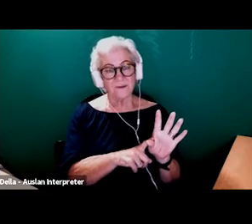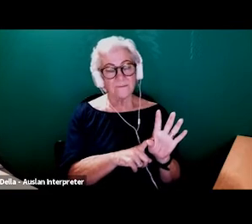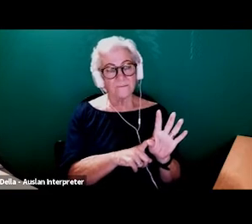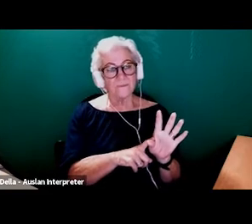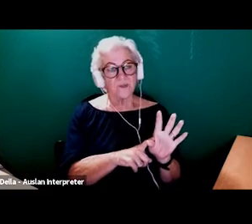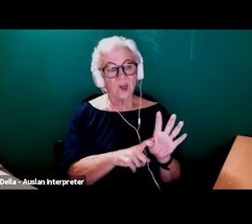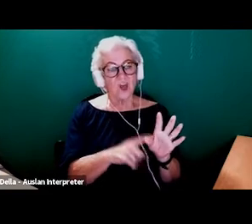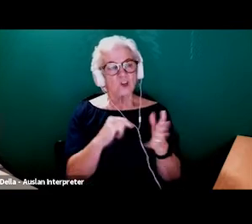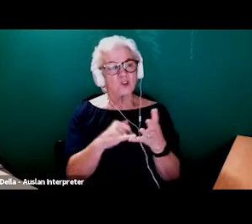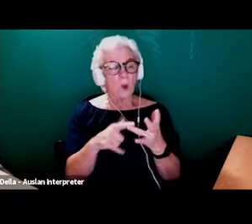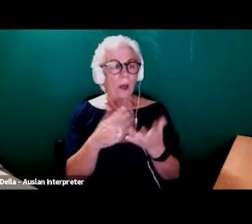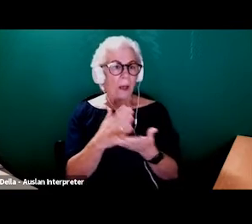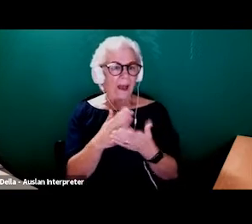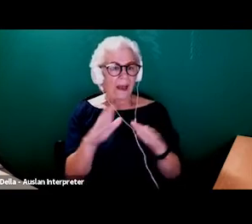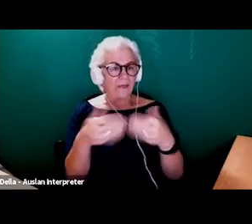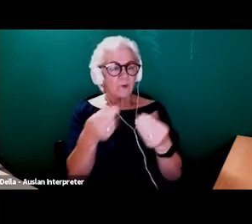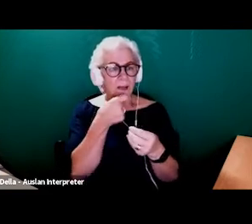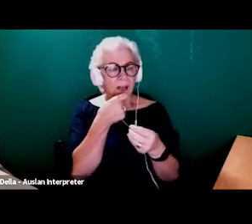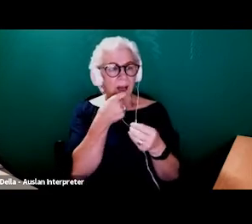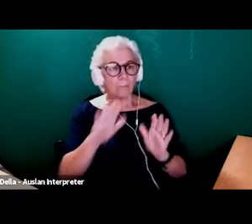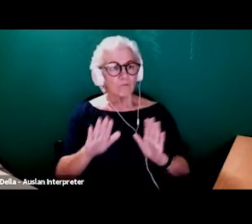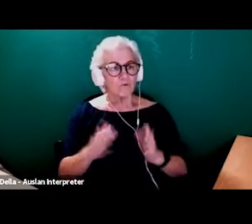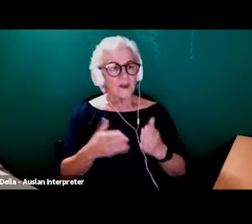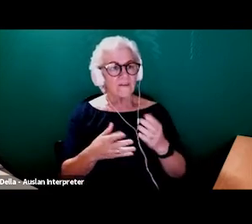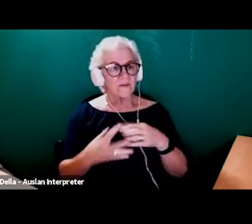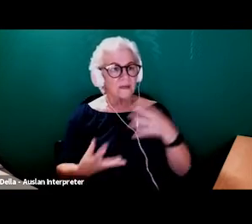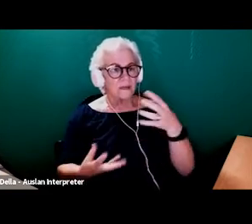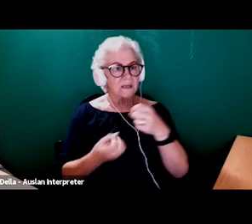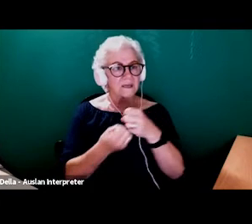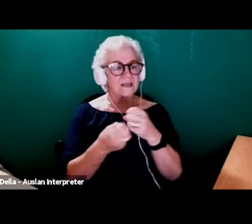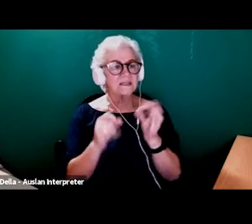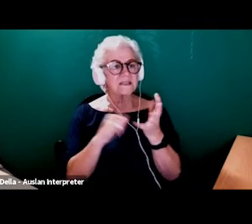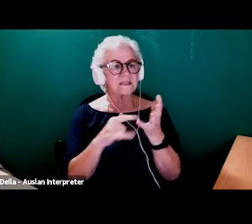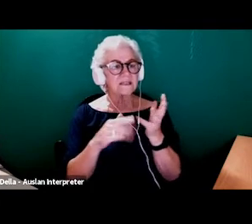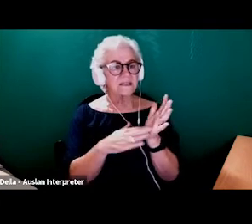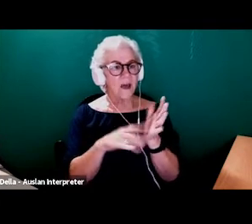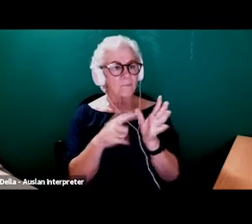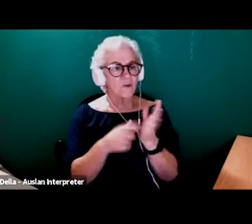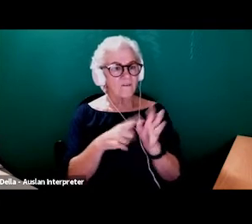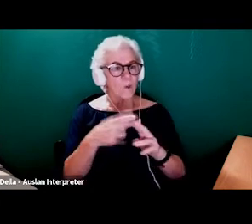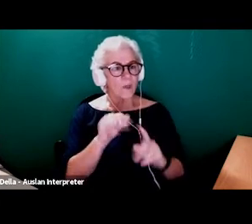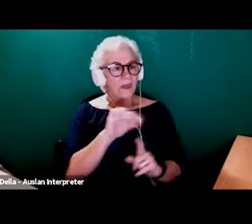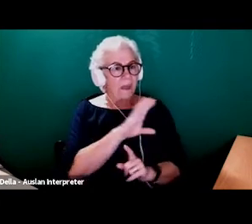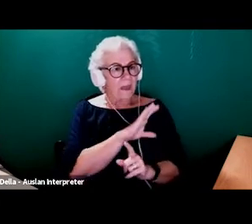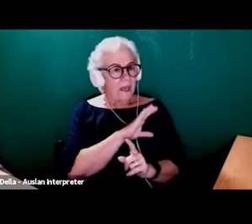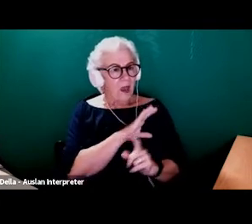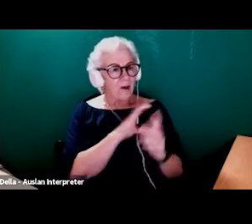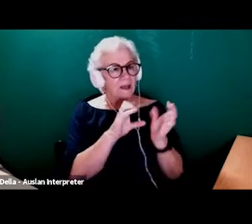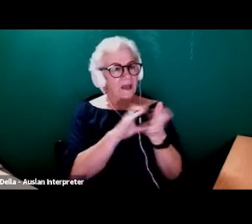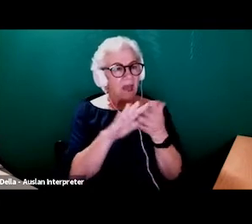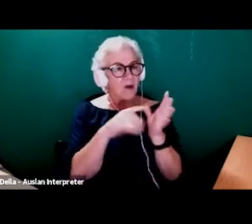So just to give you a brief summary of the characteristics of people who have received OAT